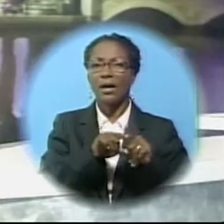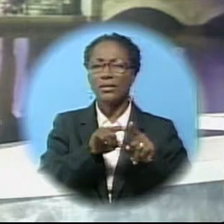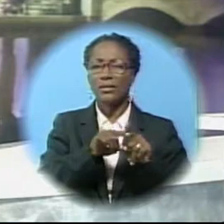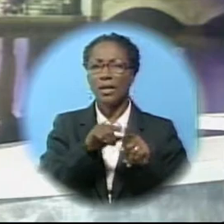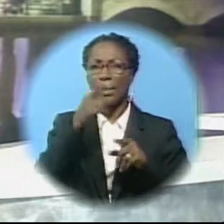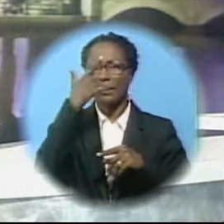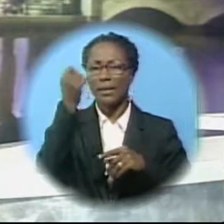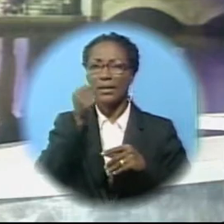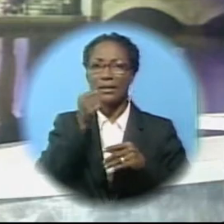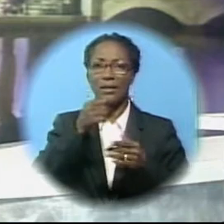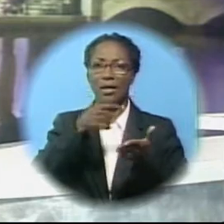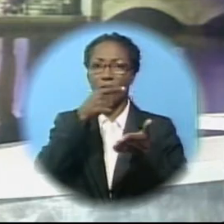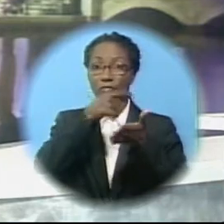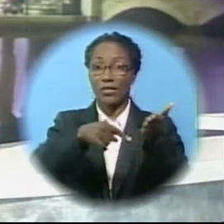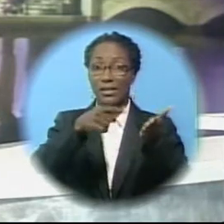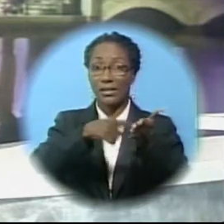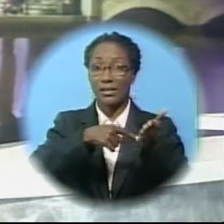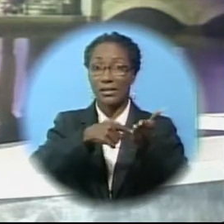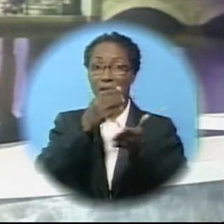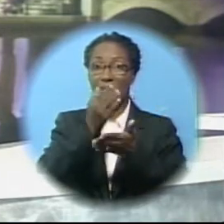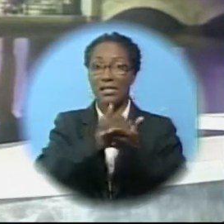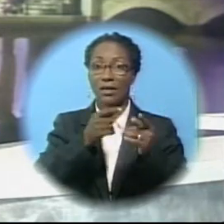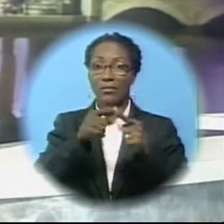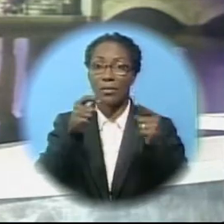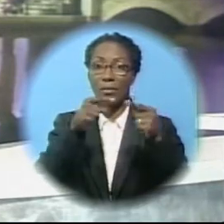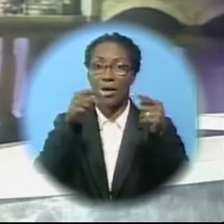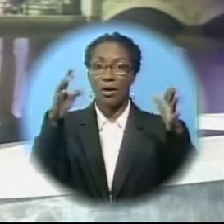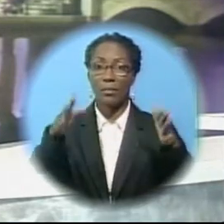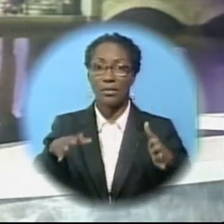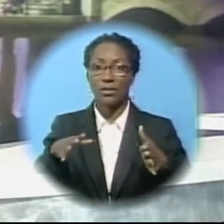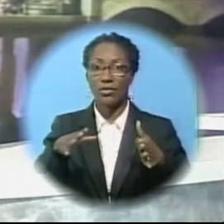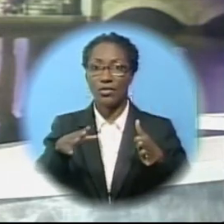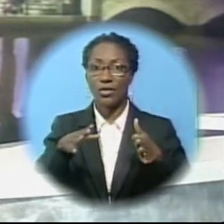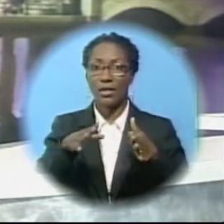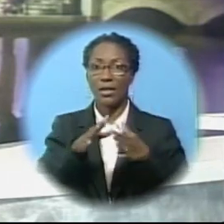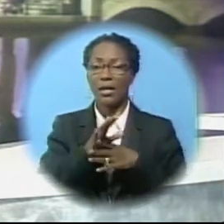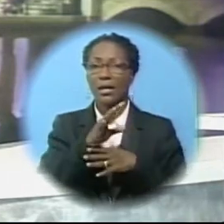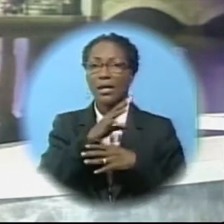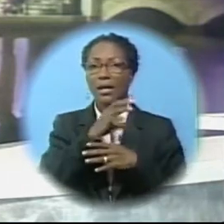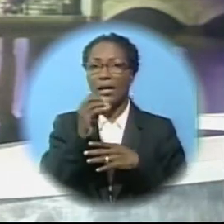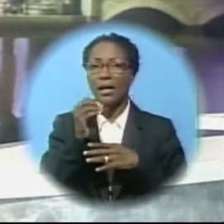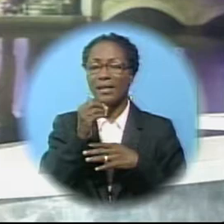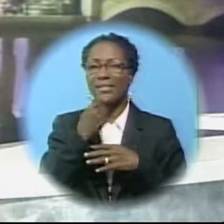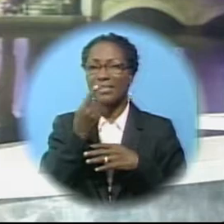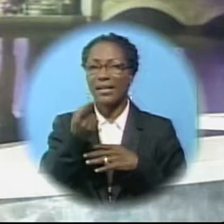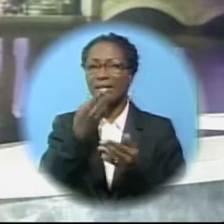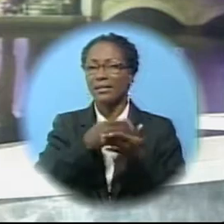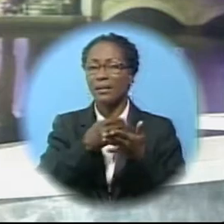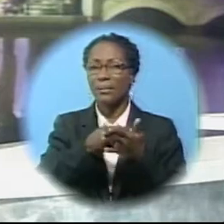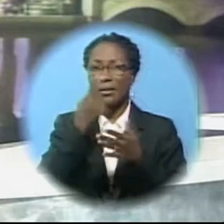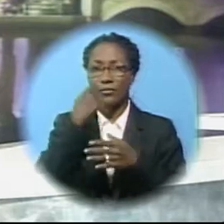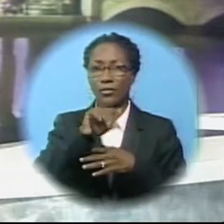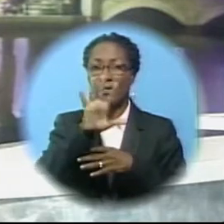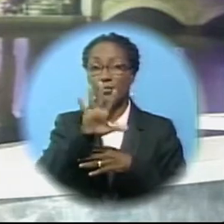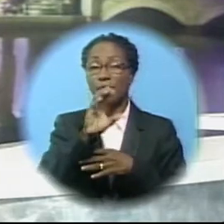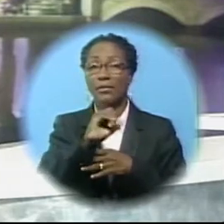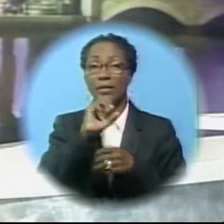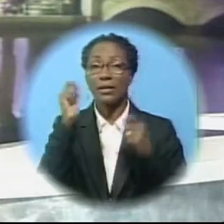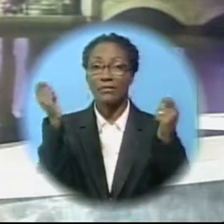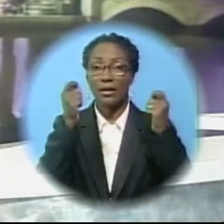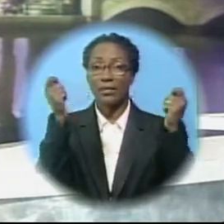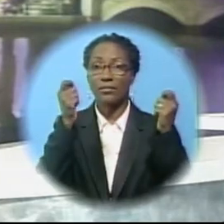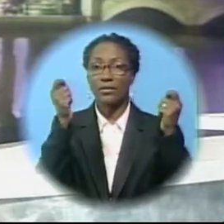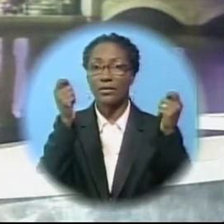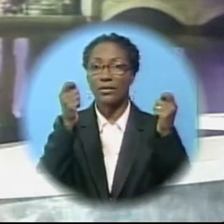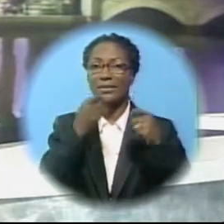Meanwhile, in the face of criticism, some from the opposition to the budget allotted to the 50th anniversary celebrations, Mr. Innes says he